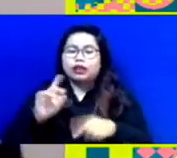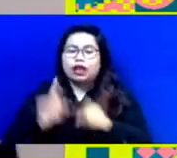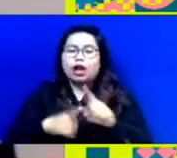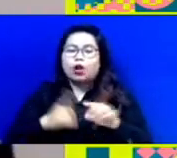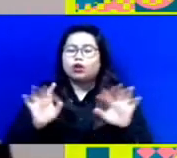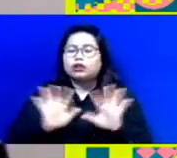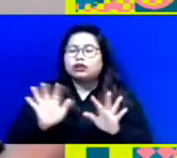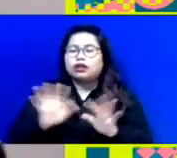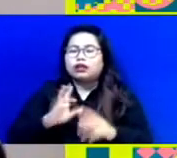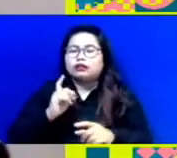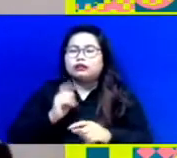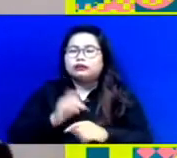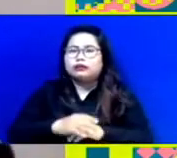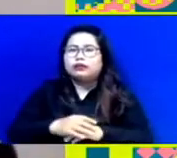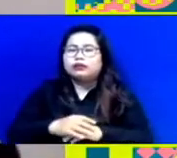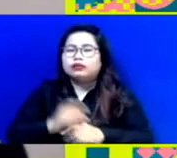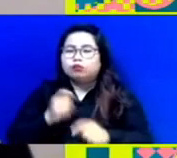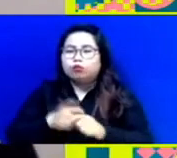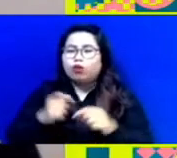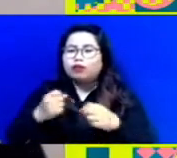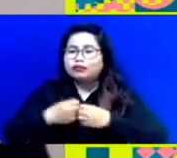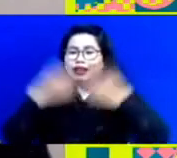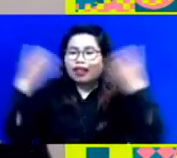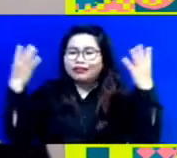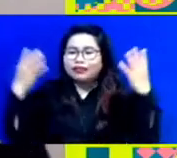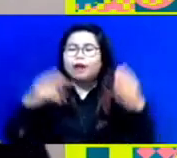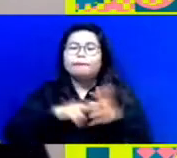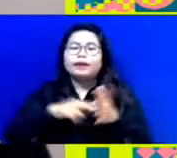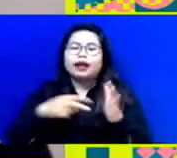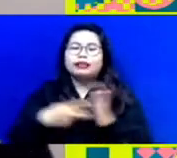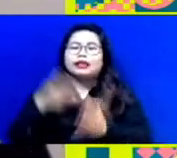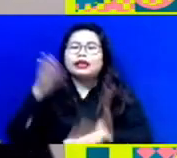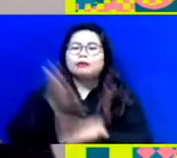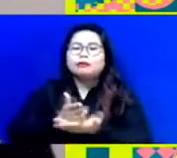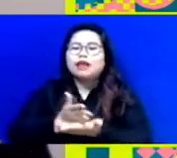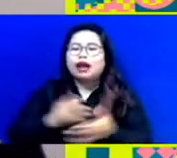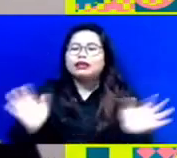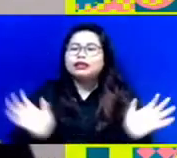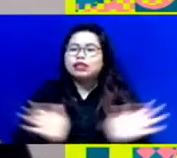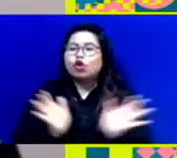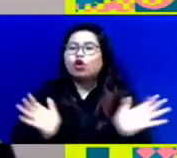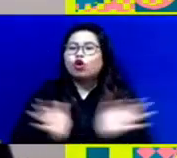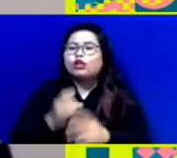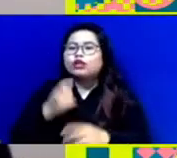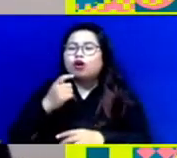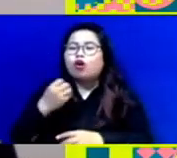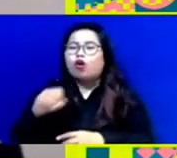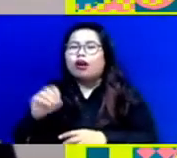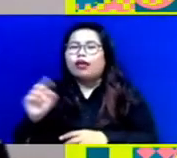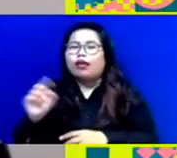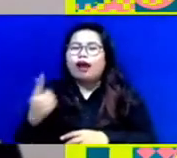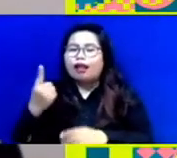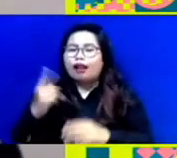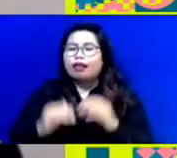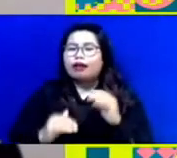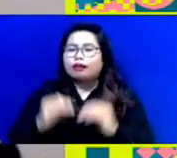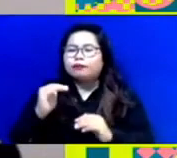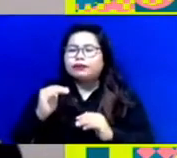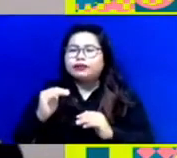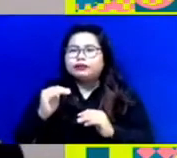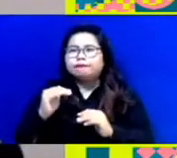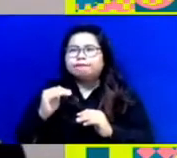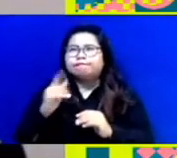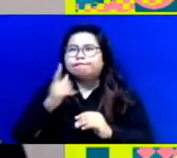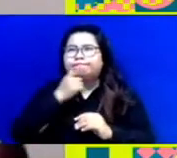policies becomes driven by other considerations that are much shallower. And by the way, Shiv, you gave me a brief touch of enlightenment, my dear brother,